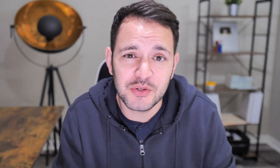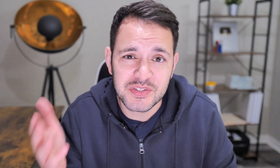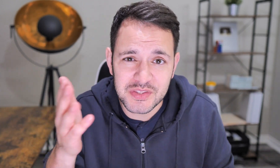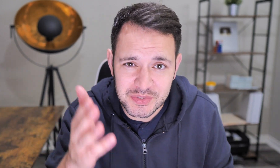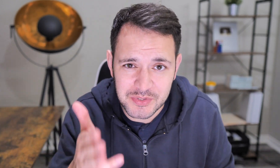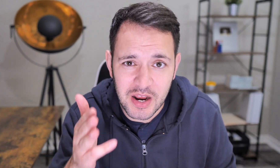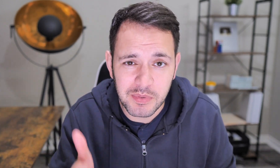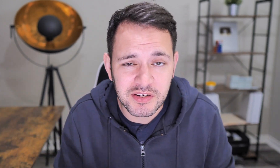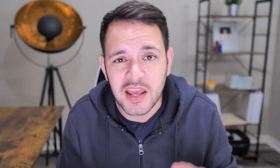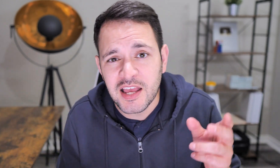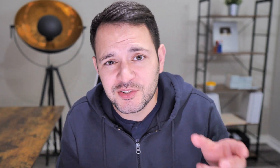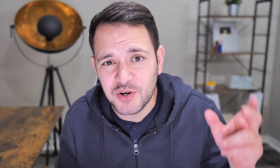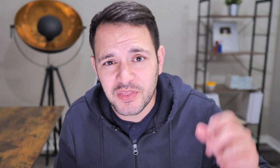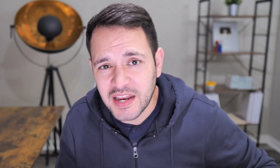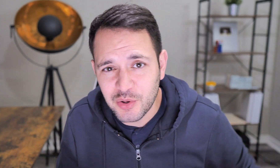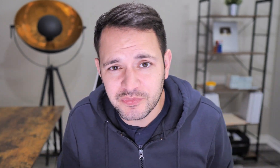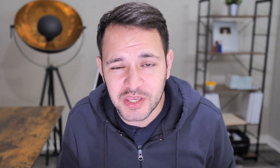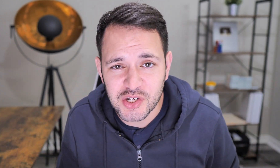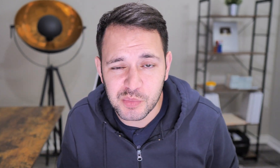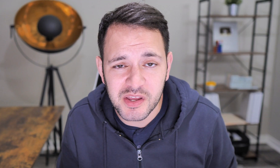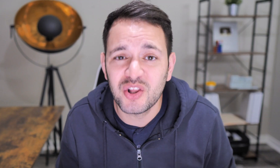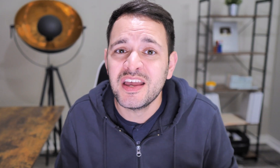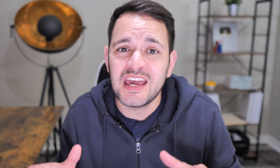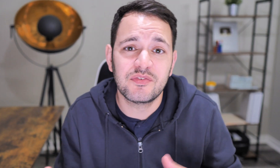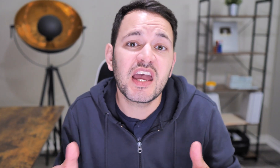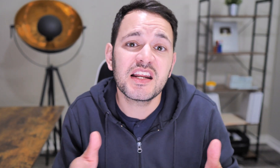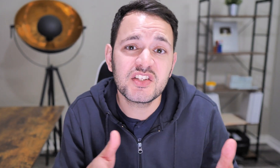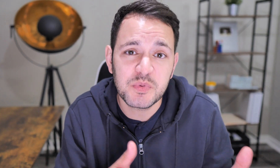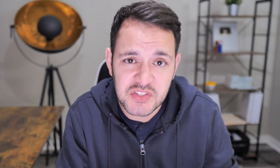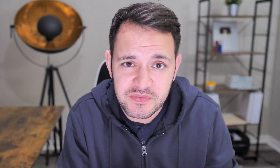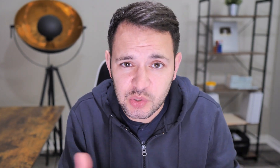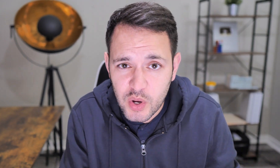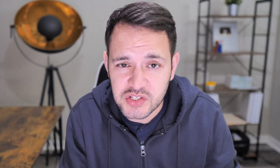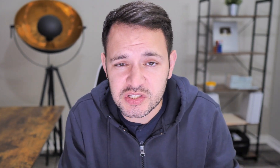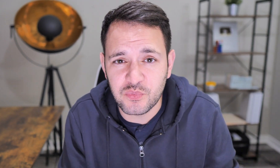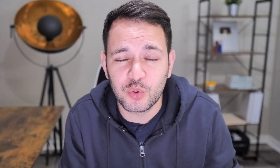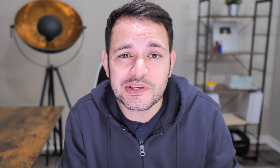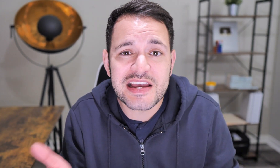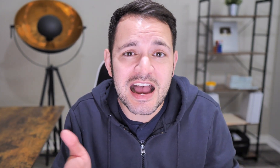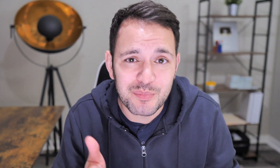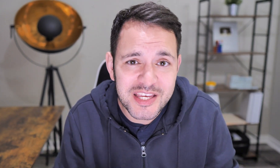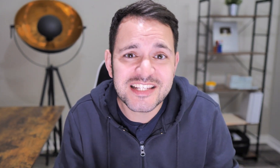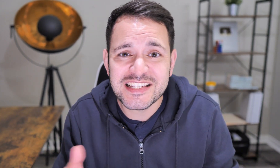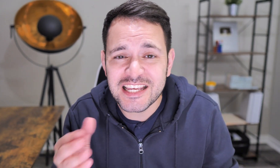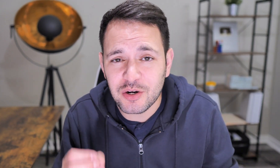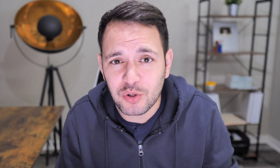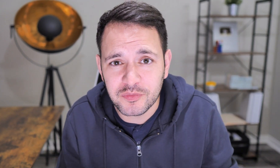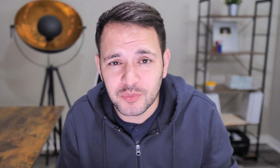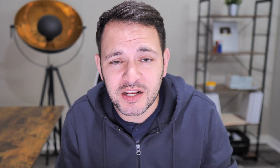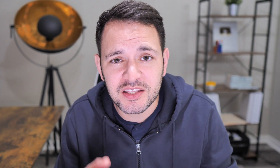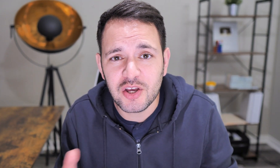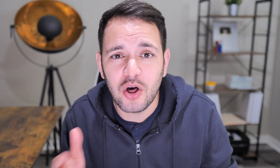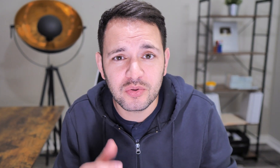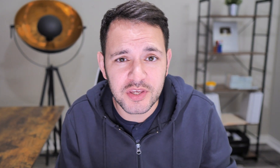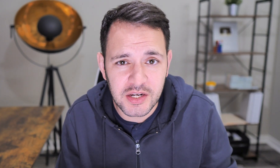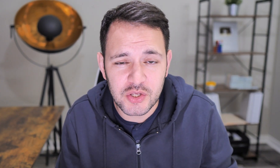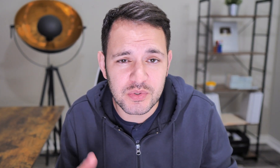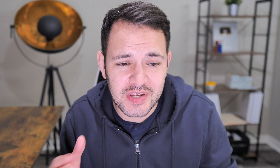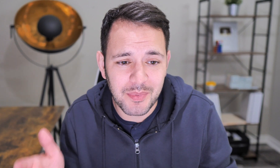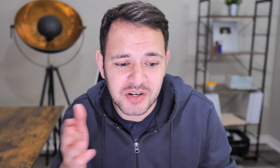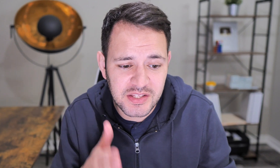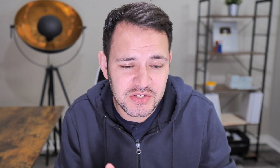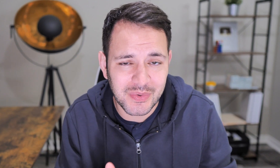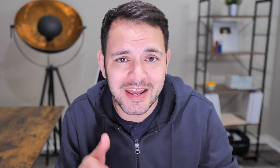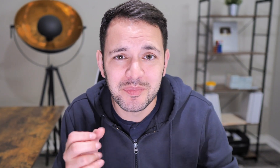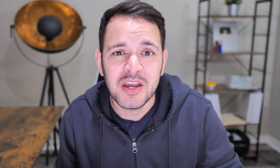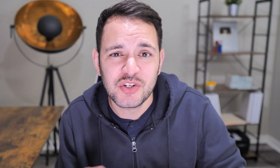All you gotta do is hit the subscribe button, turn on that notification bell. And if you got any specific questions for me, I'm easy to get a hold of directly. All you gotta do